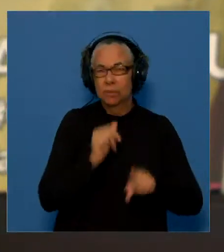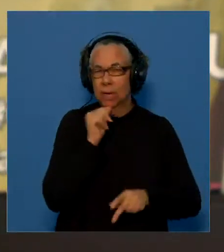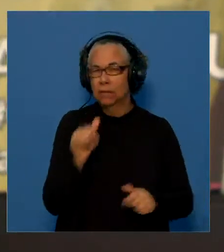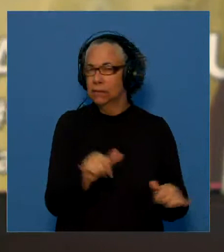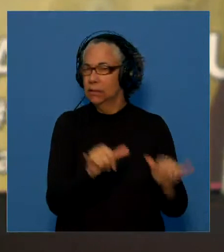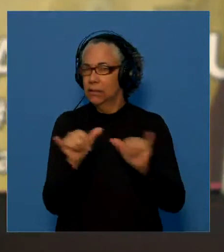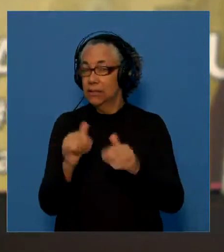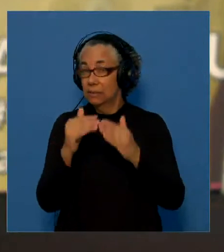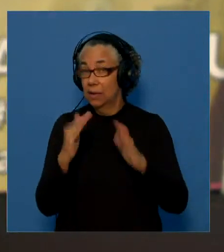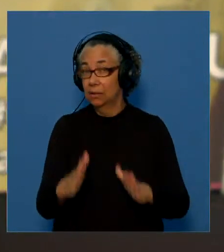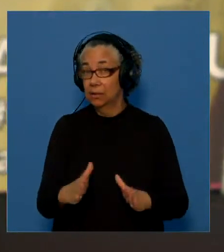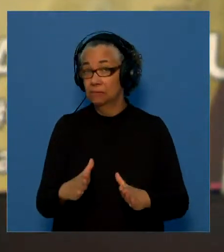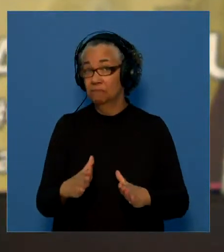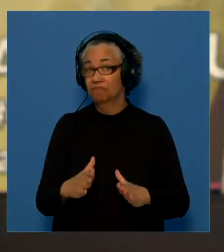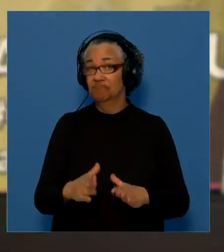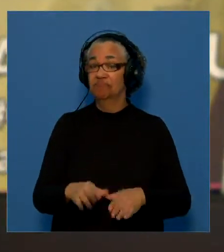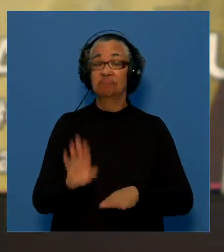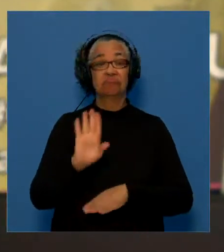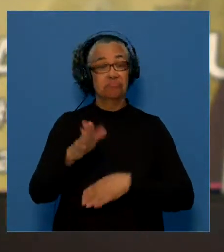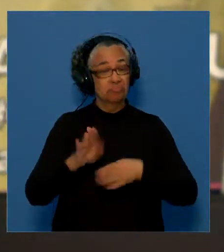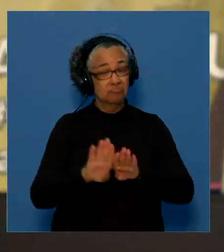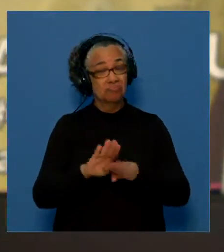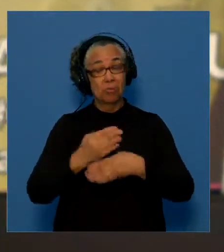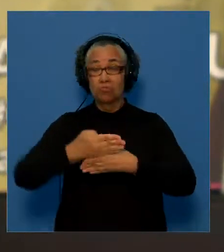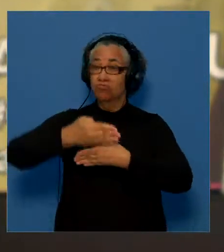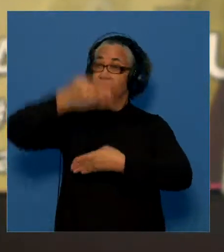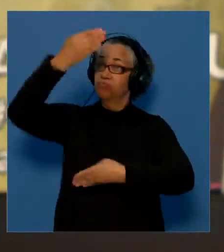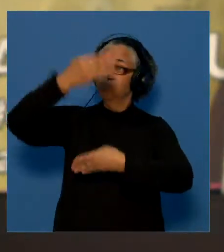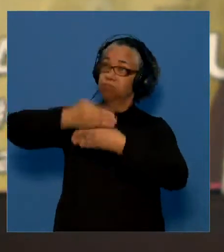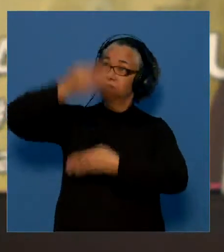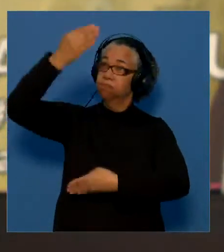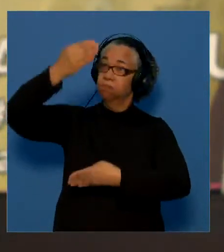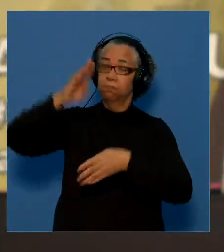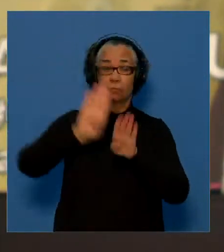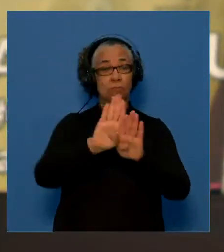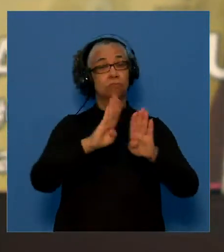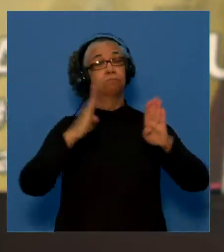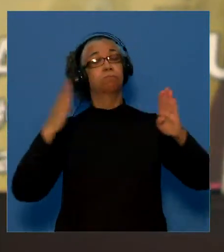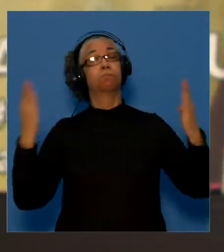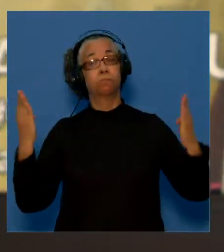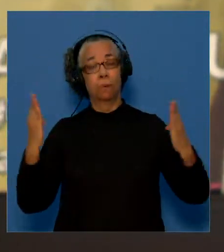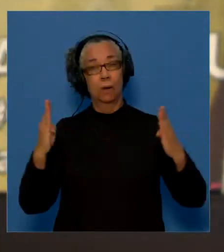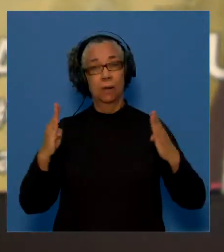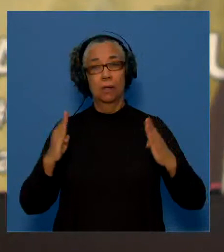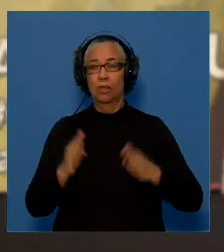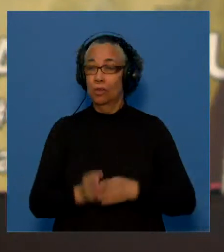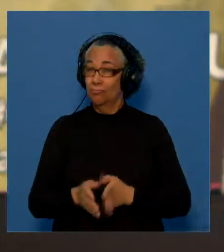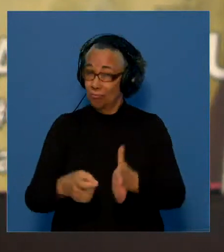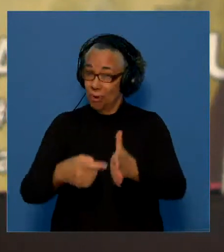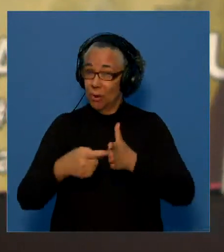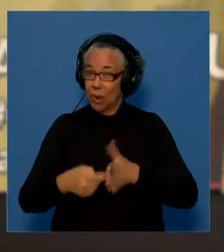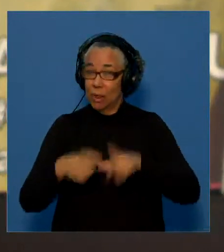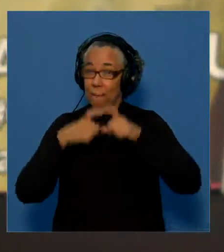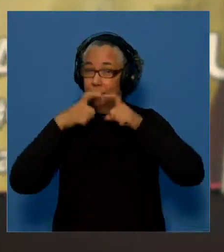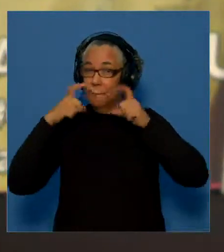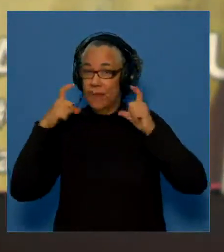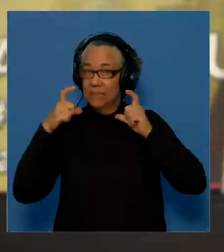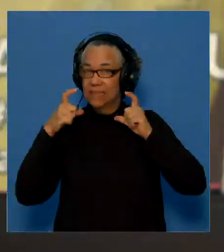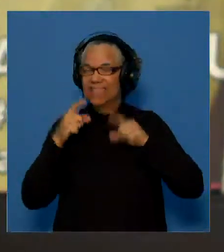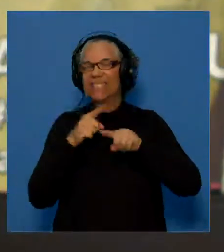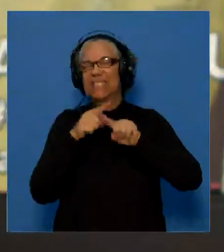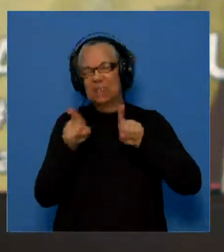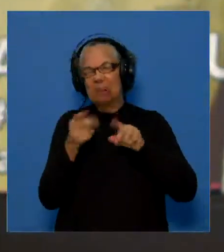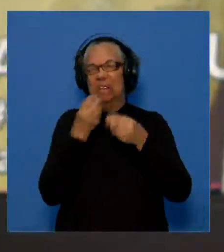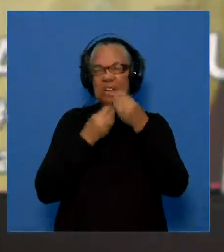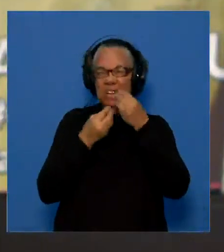Increase ventilation by opening up your doors and your windows. Require guests to your household to wear masks except for when they're eating and